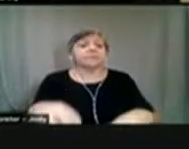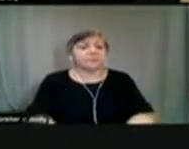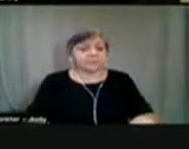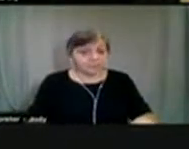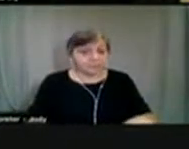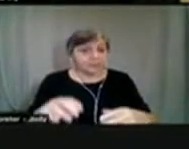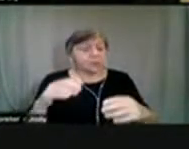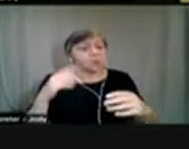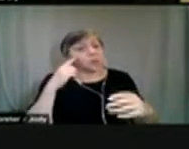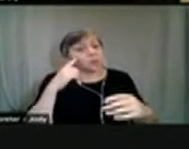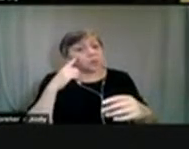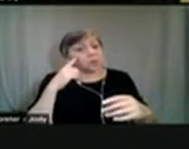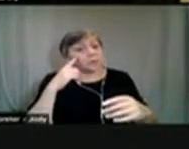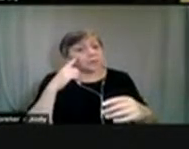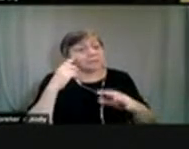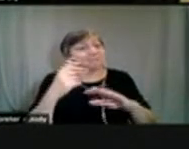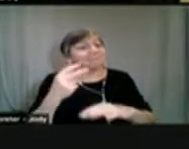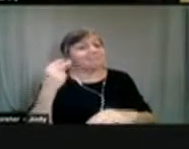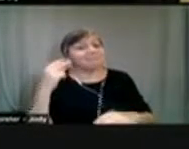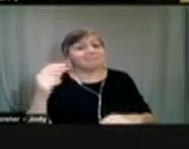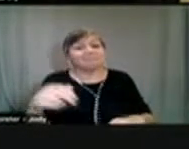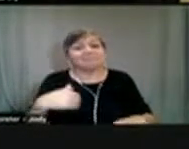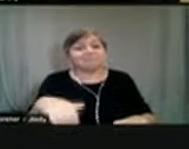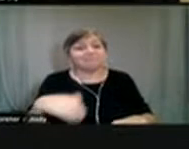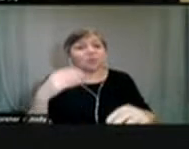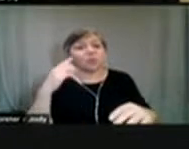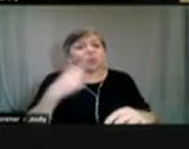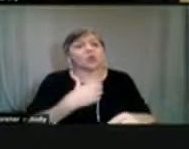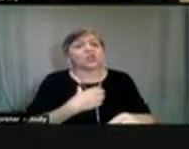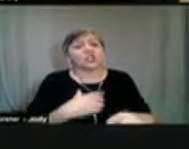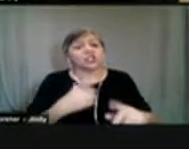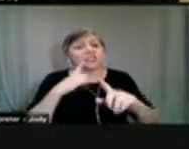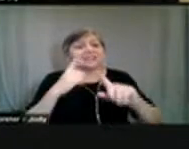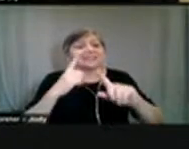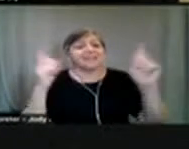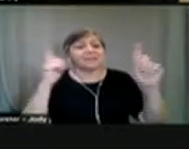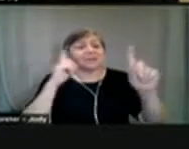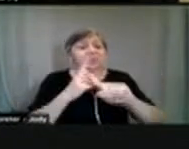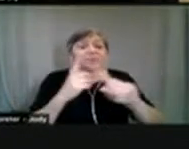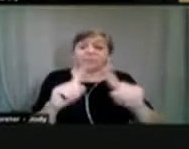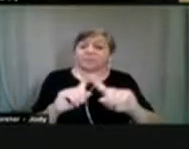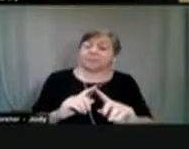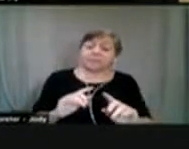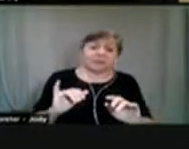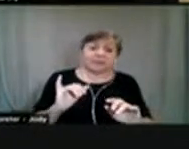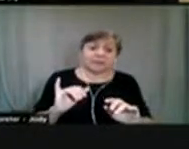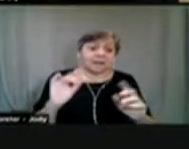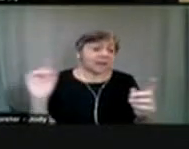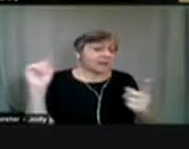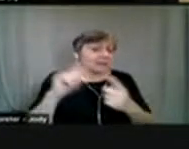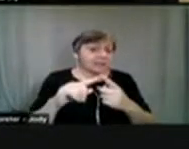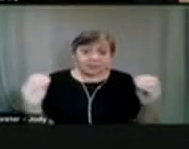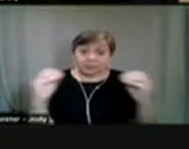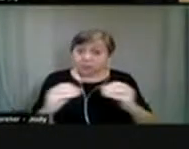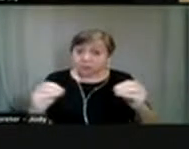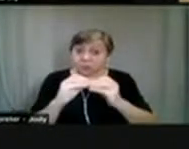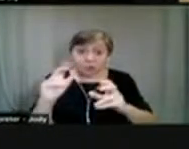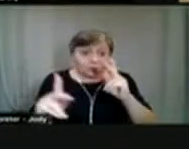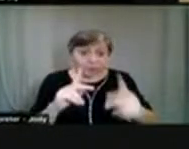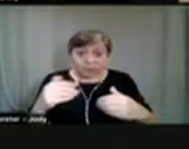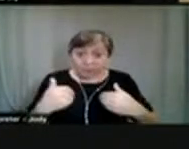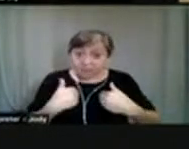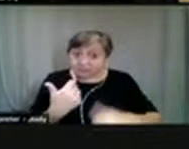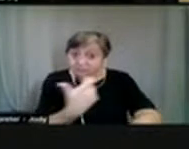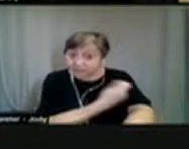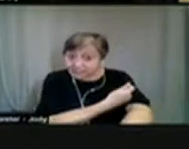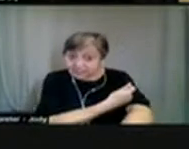to be in a different position, but you know, again, until we start vaccinating more, we have to continue